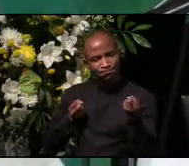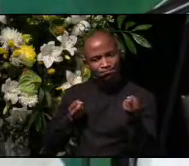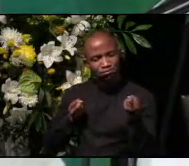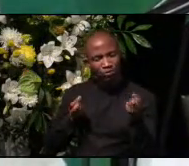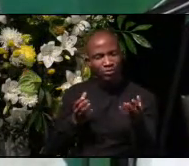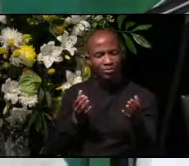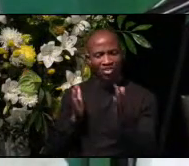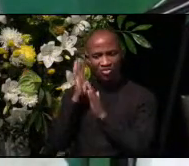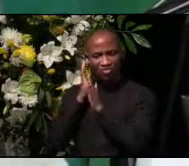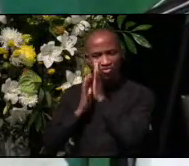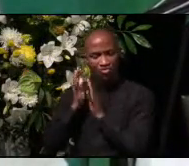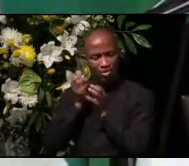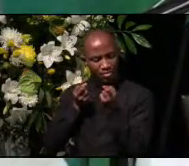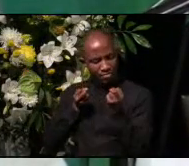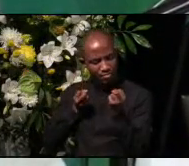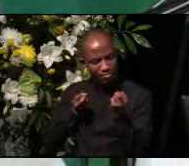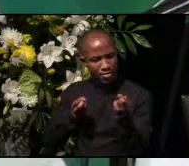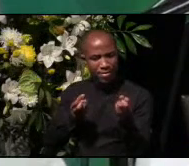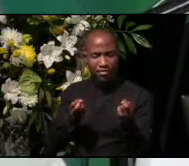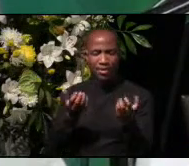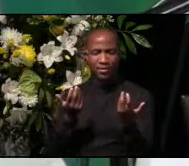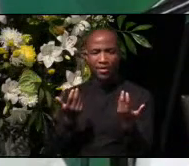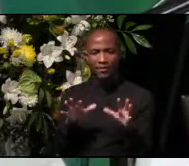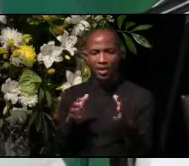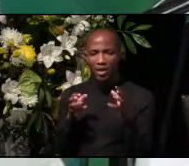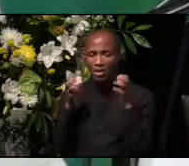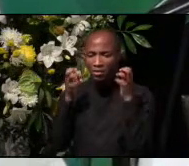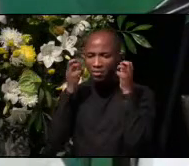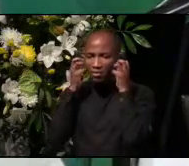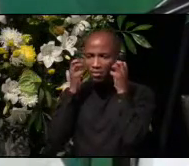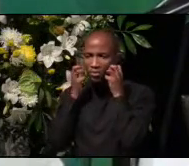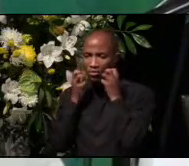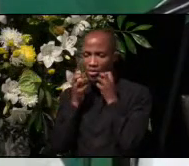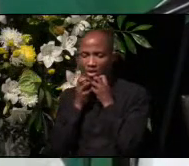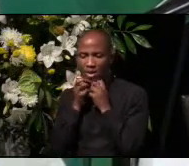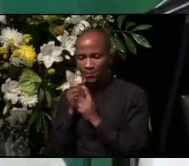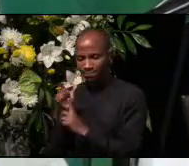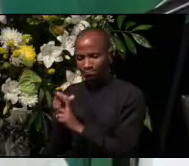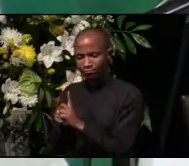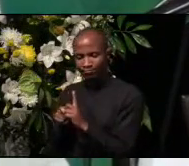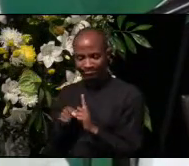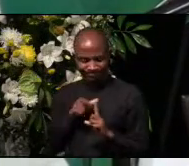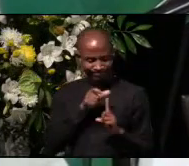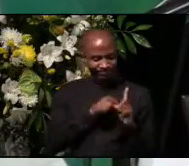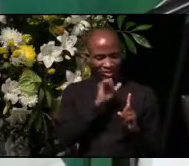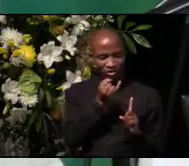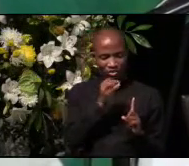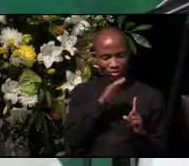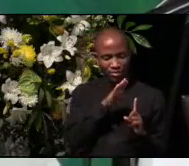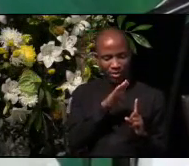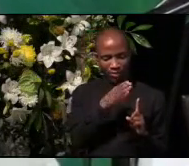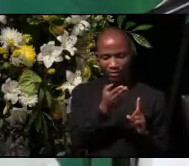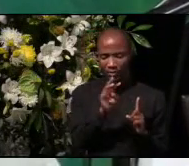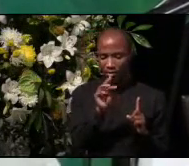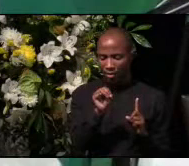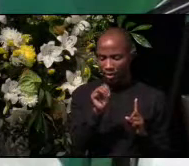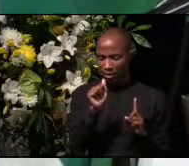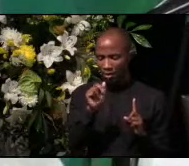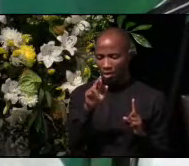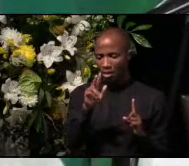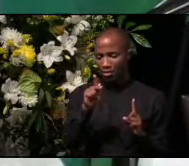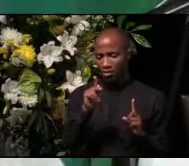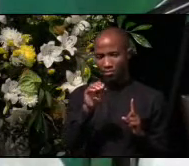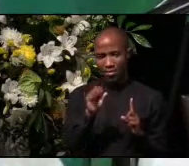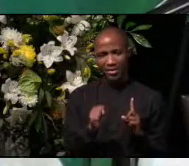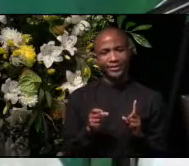biography very brief biographies Moses Catania and JB Max you know but let me go back